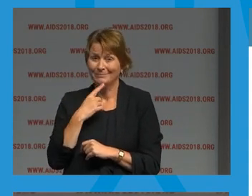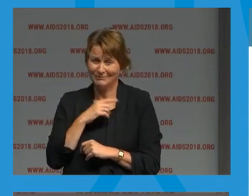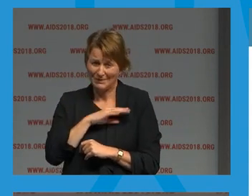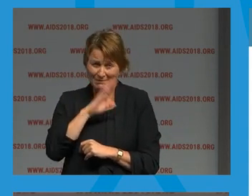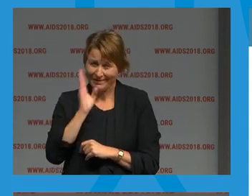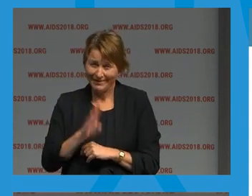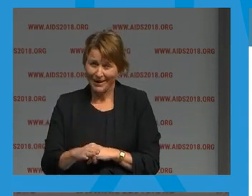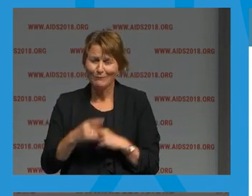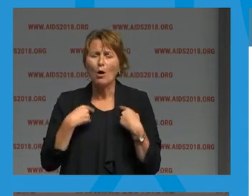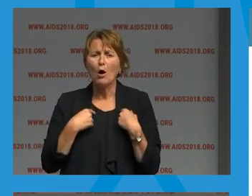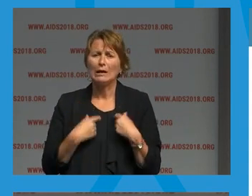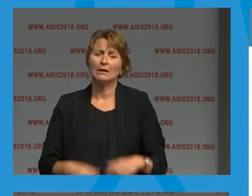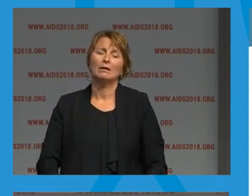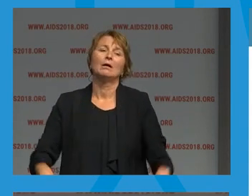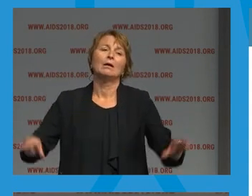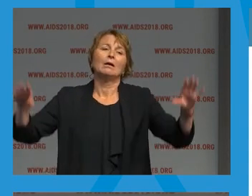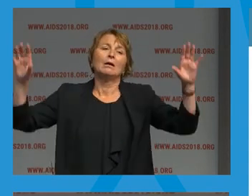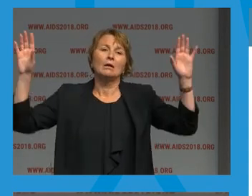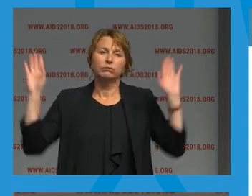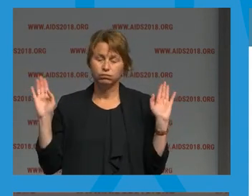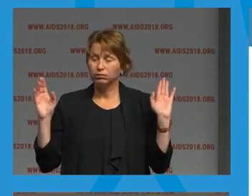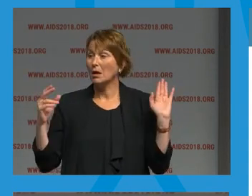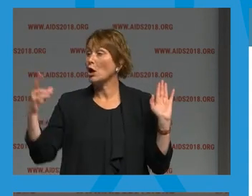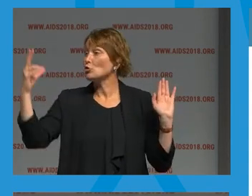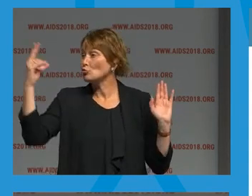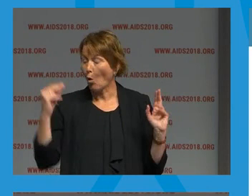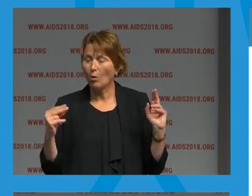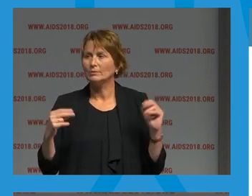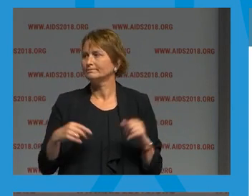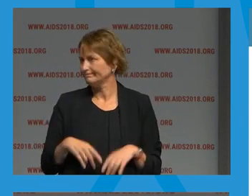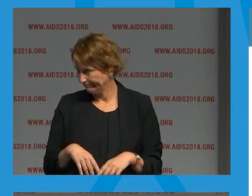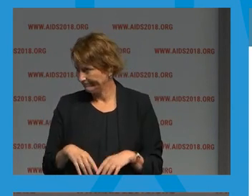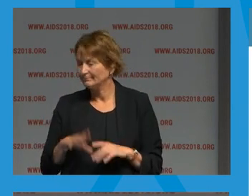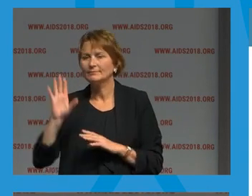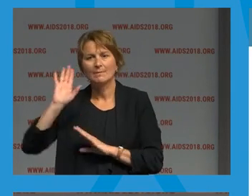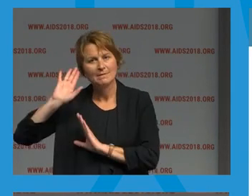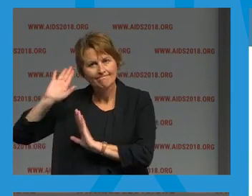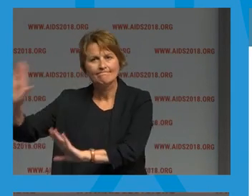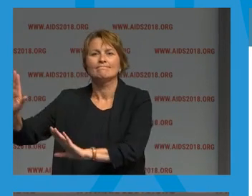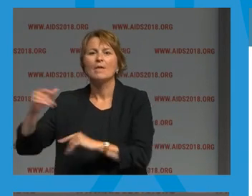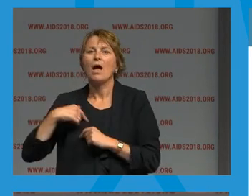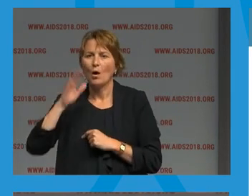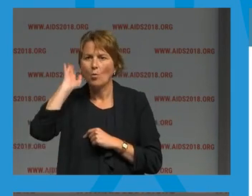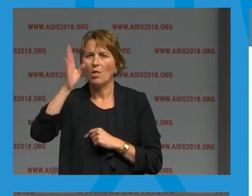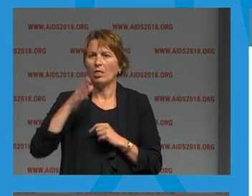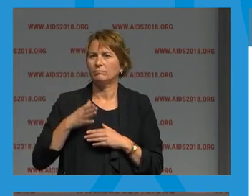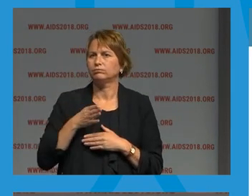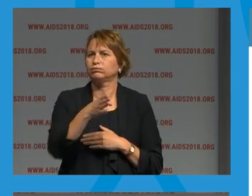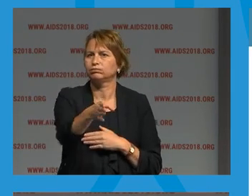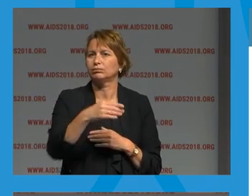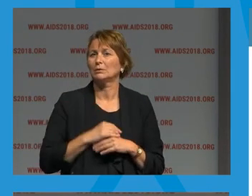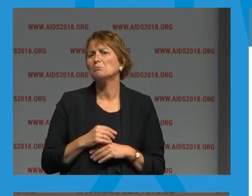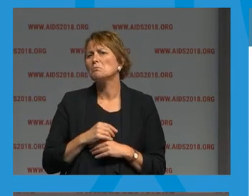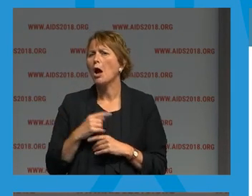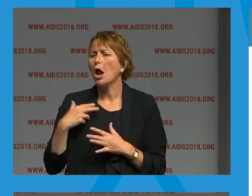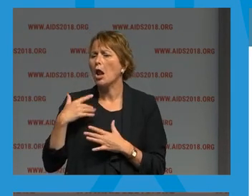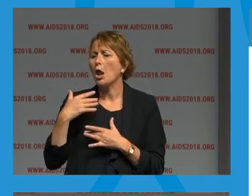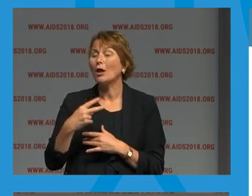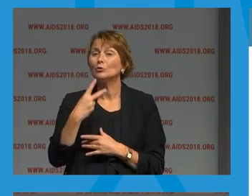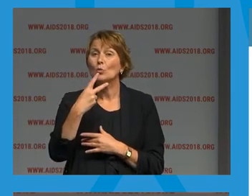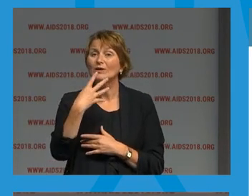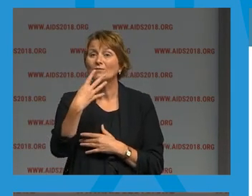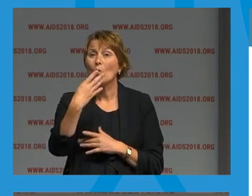given up on anyone telling me no, can't be done that way, and I keep pushing, I decided 24 months in was too